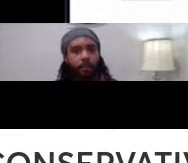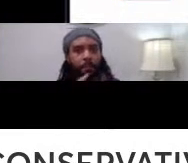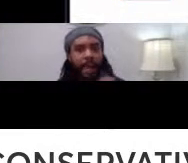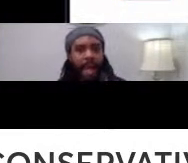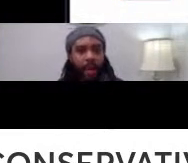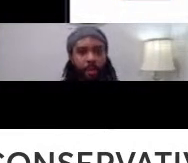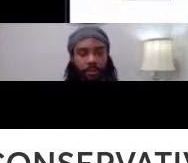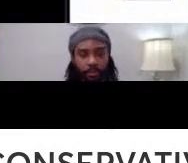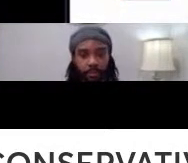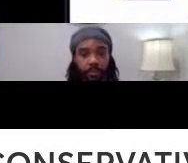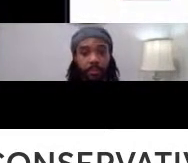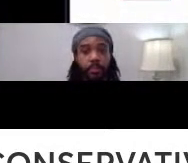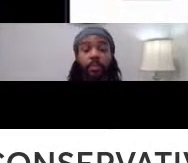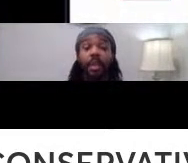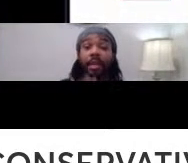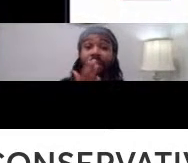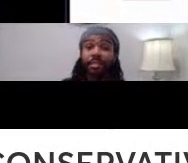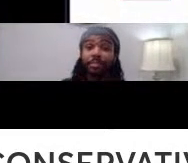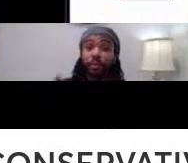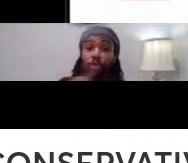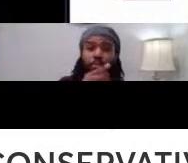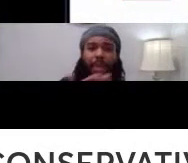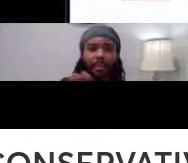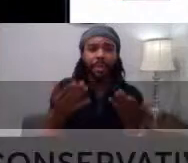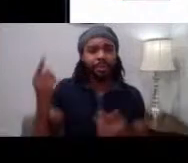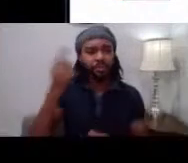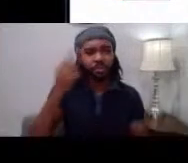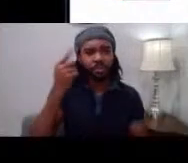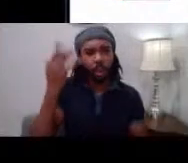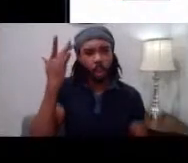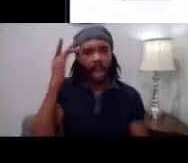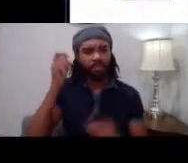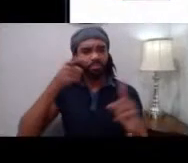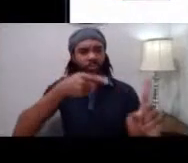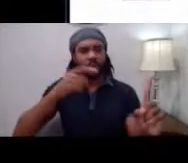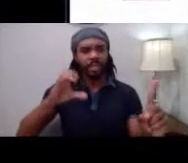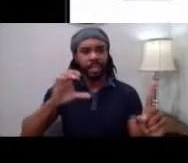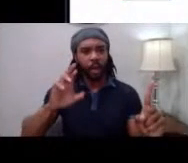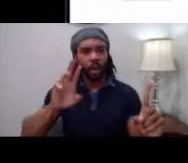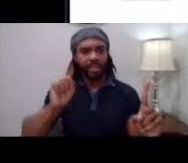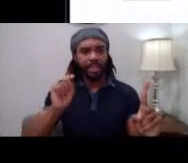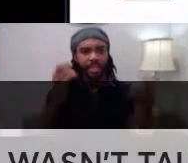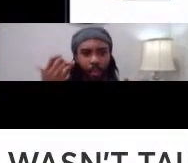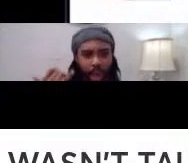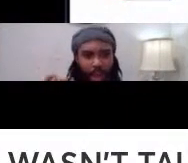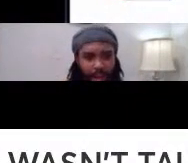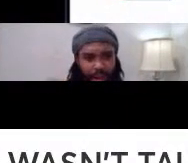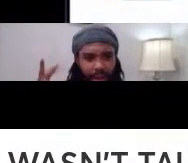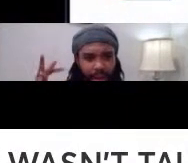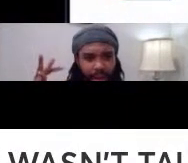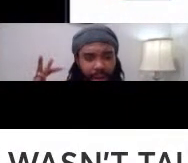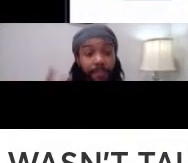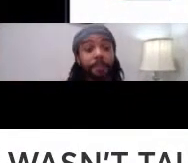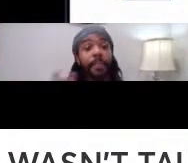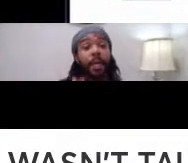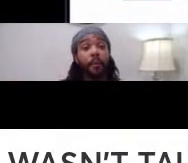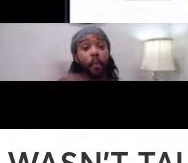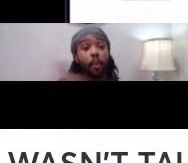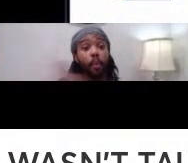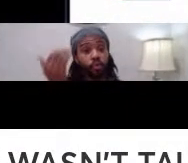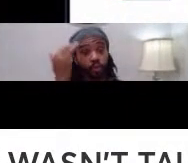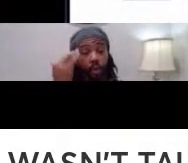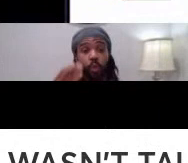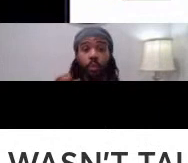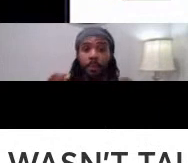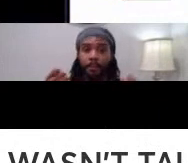Some of you might be wondering, why target critical race theory and why now? Well, it's important to note that we are facing attacks on